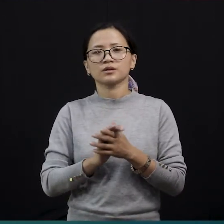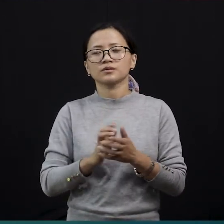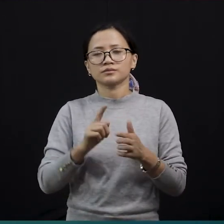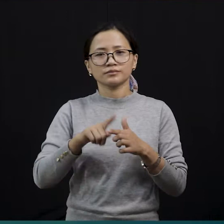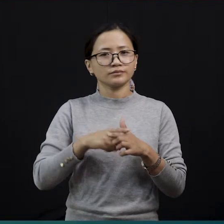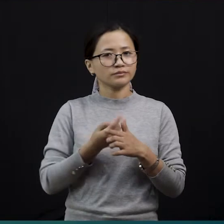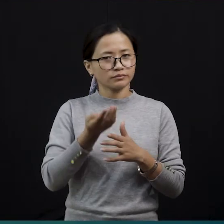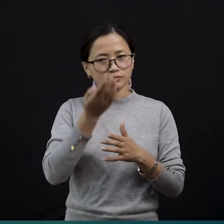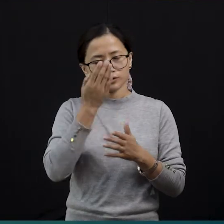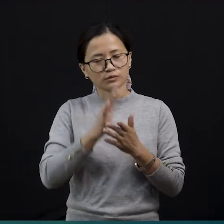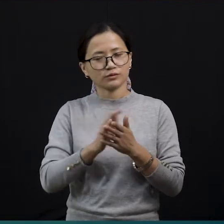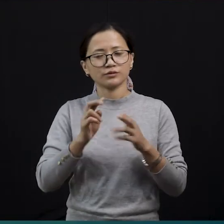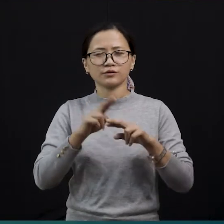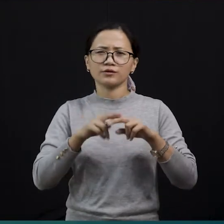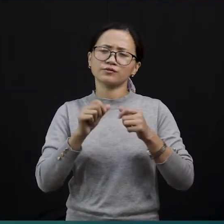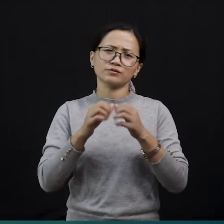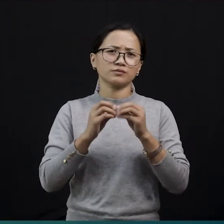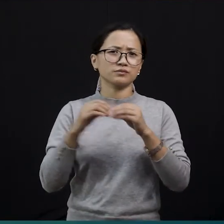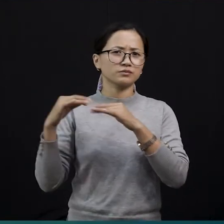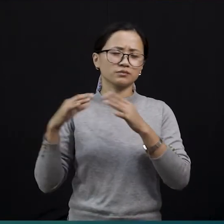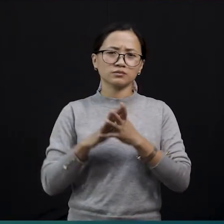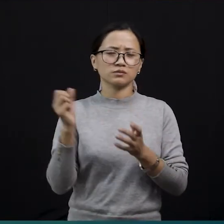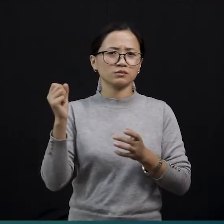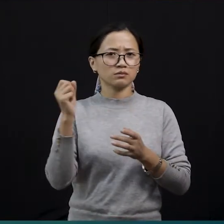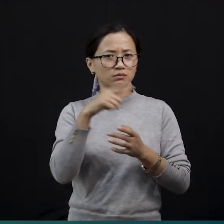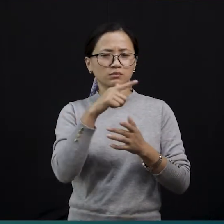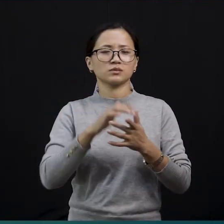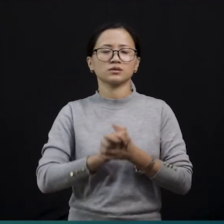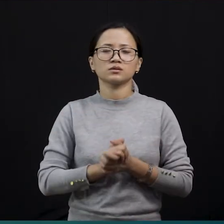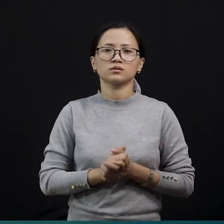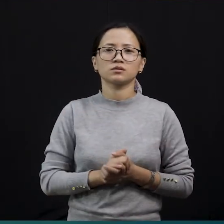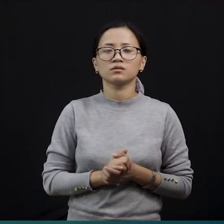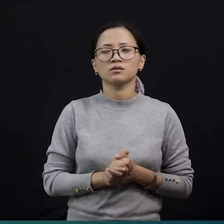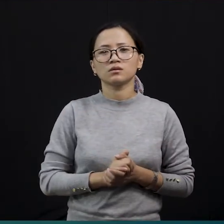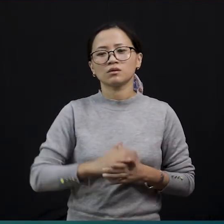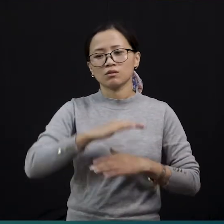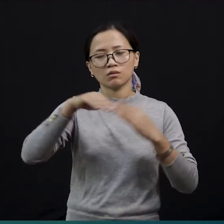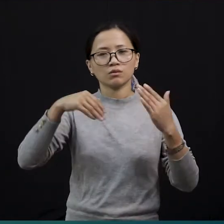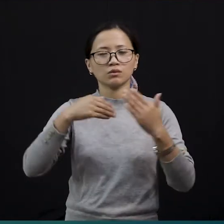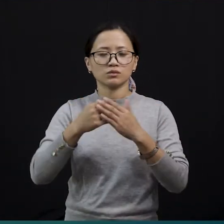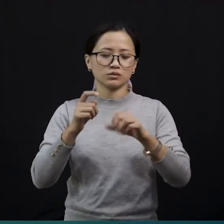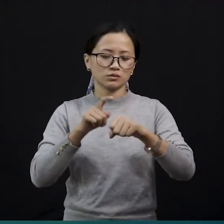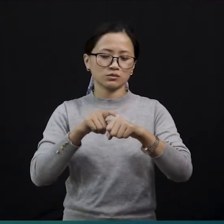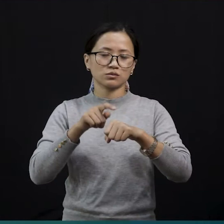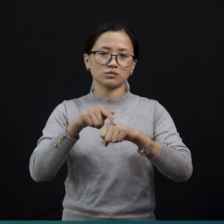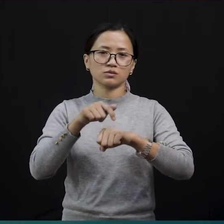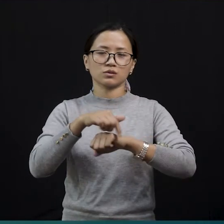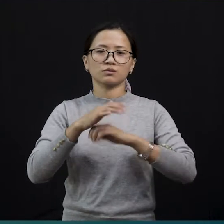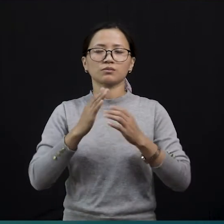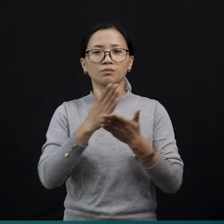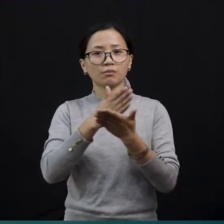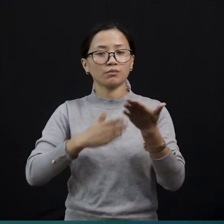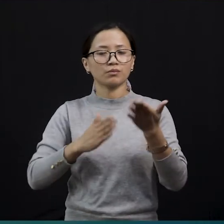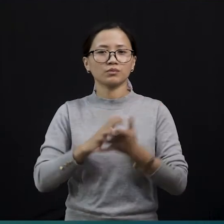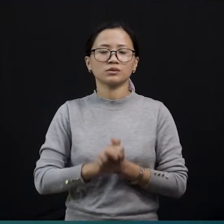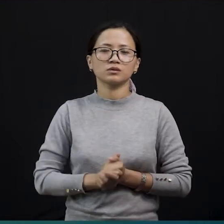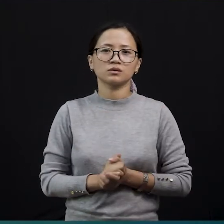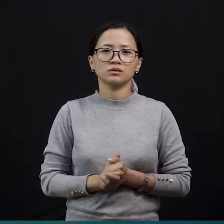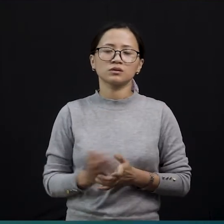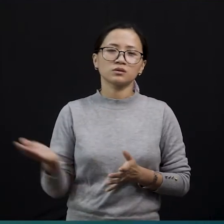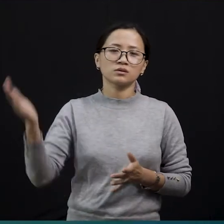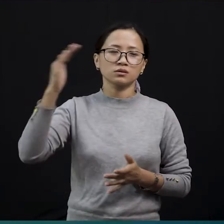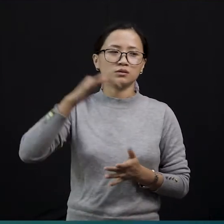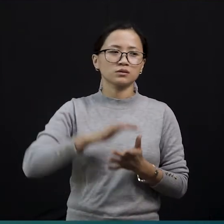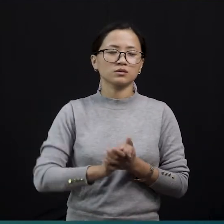February, March, April, May, June, July, right? So all the top part, it will